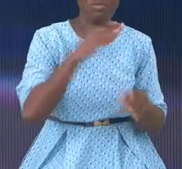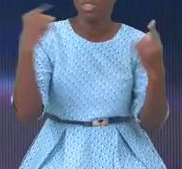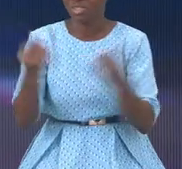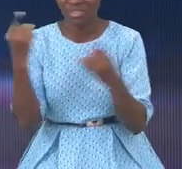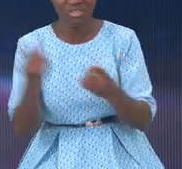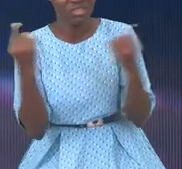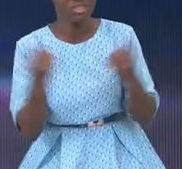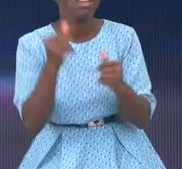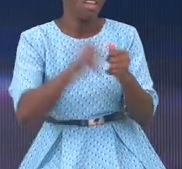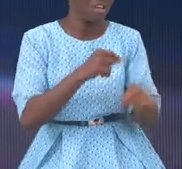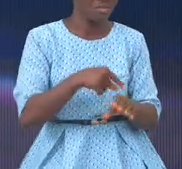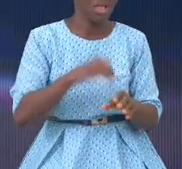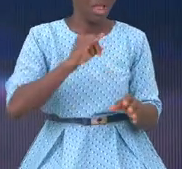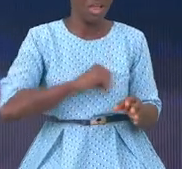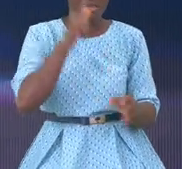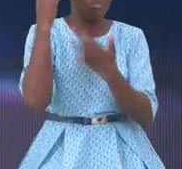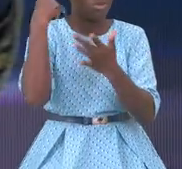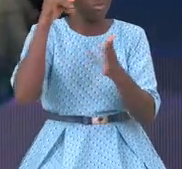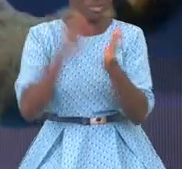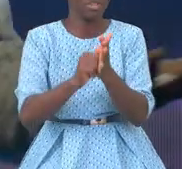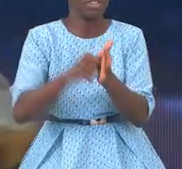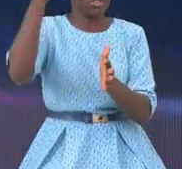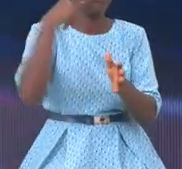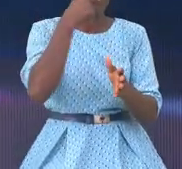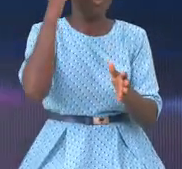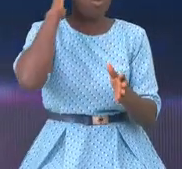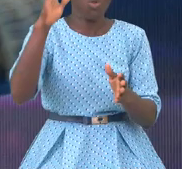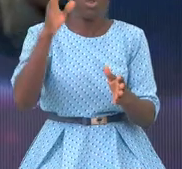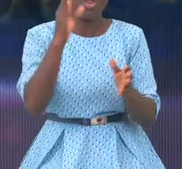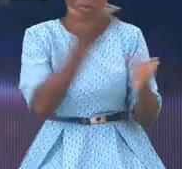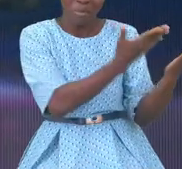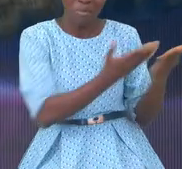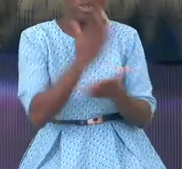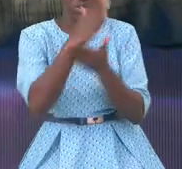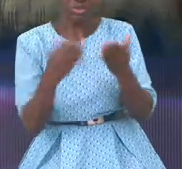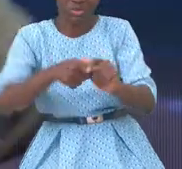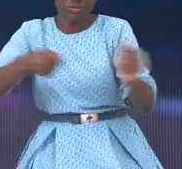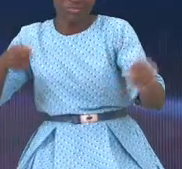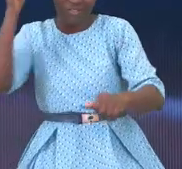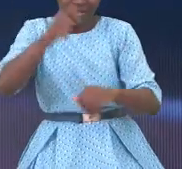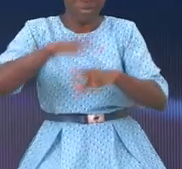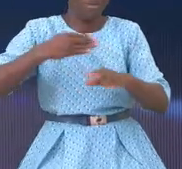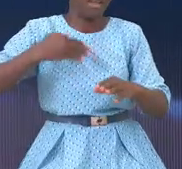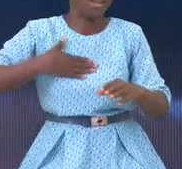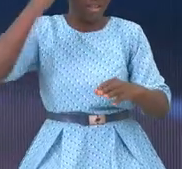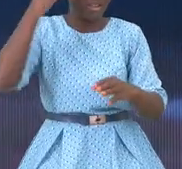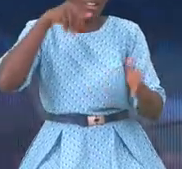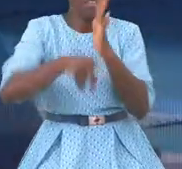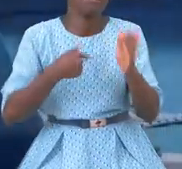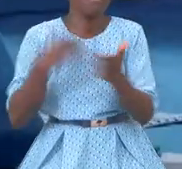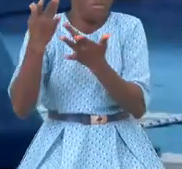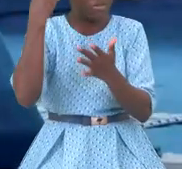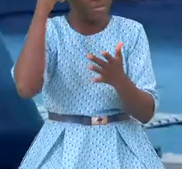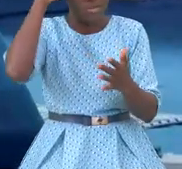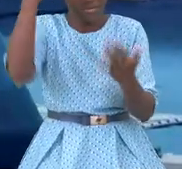knock my head and kill me. God is not like that. Long suffering. He'll wait for you. He's